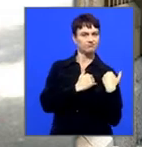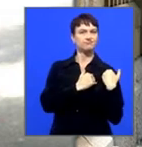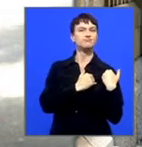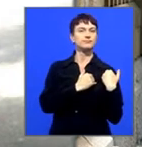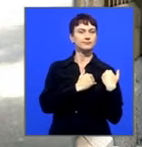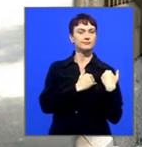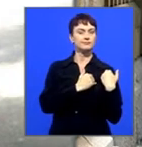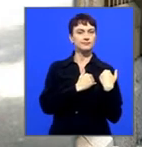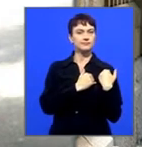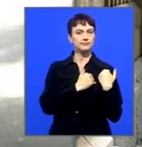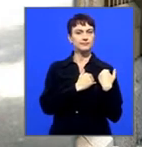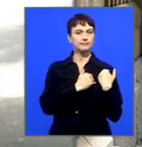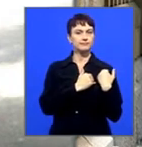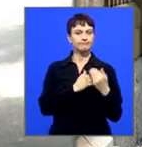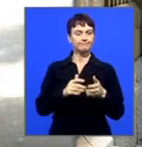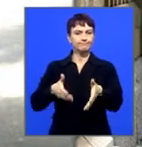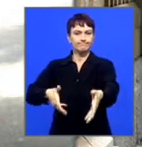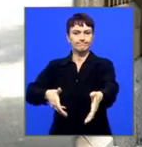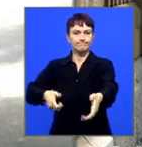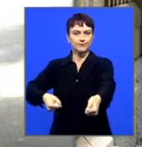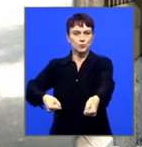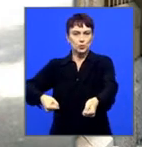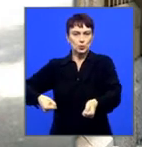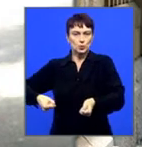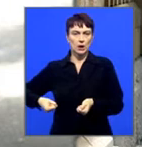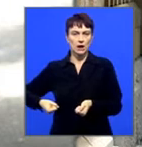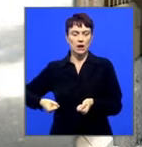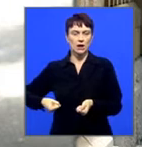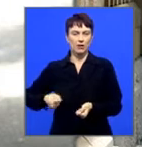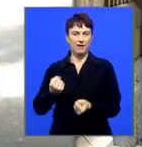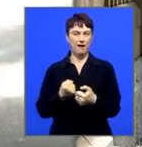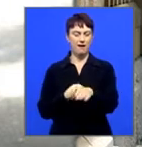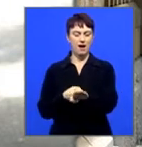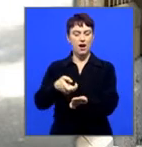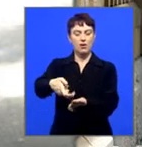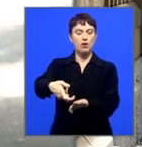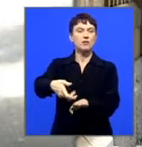about to remove the body from the vehicle now.